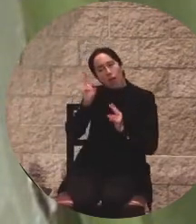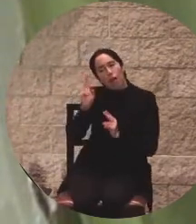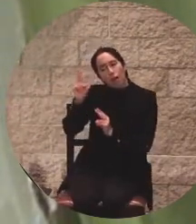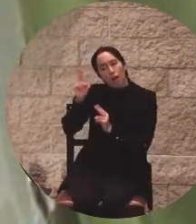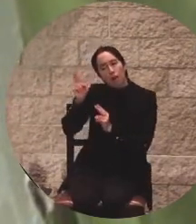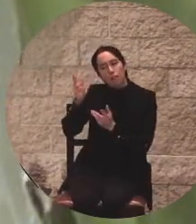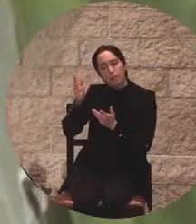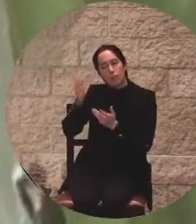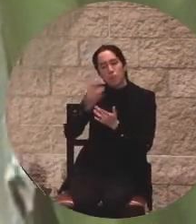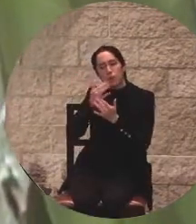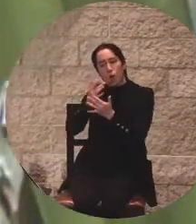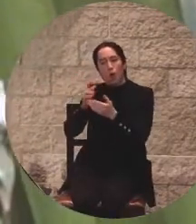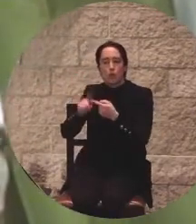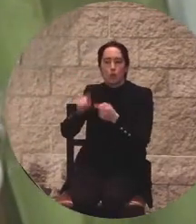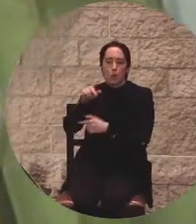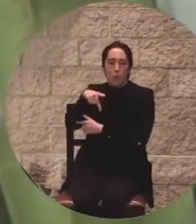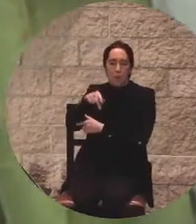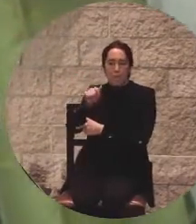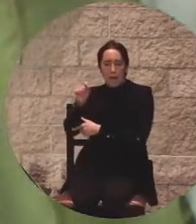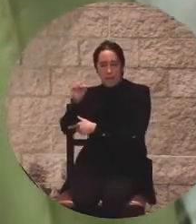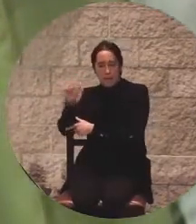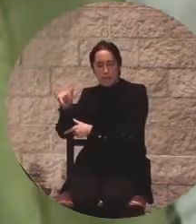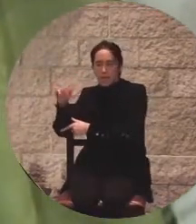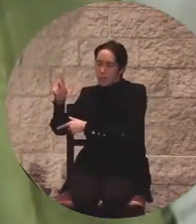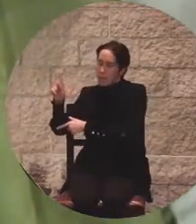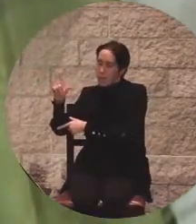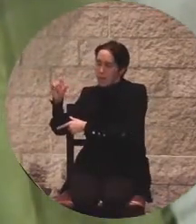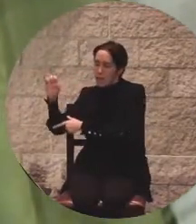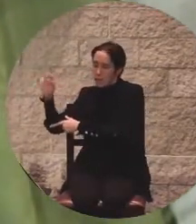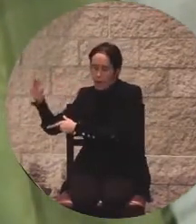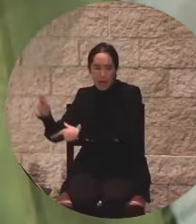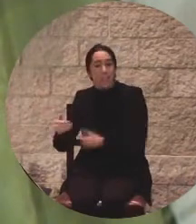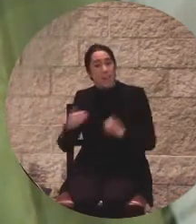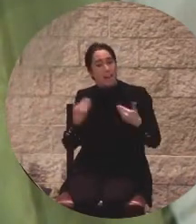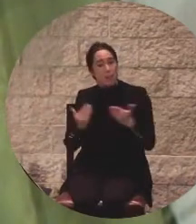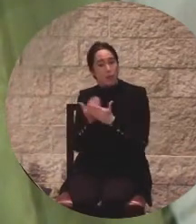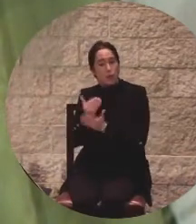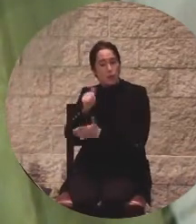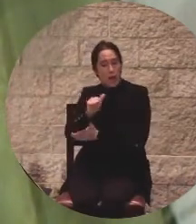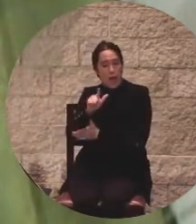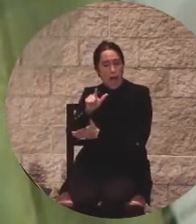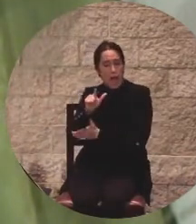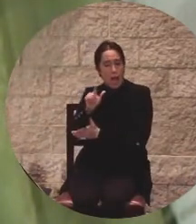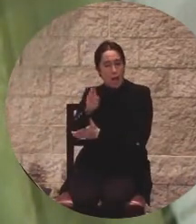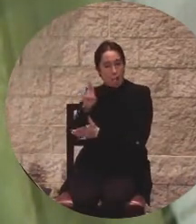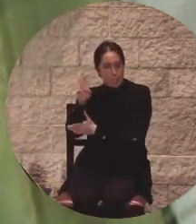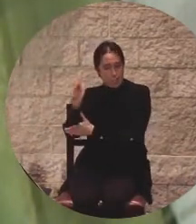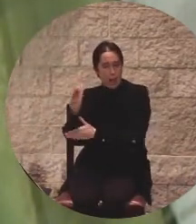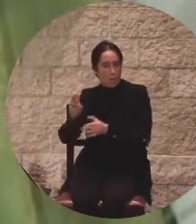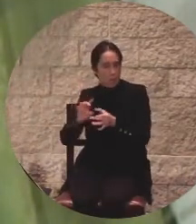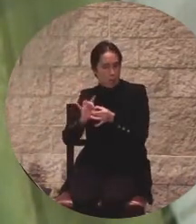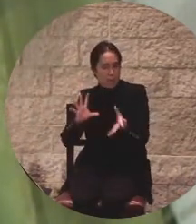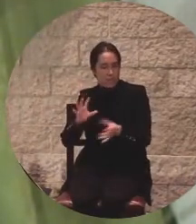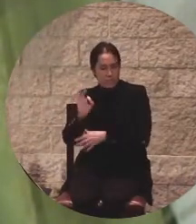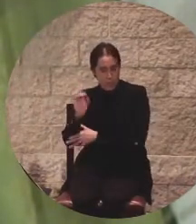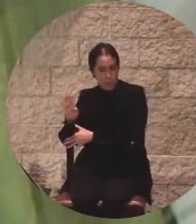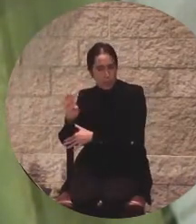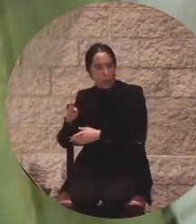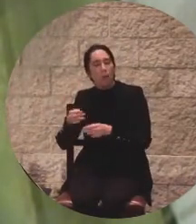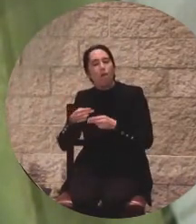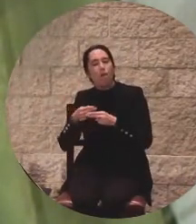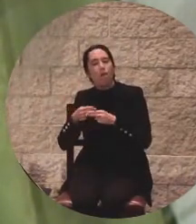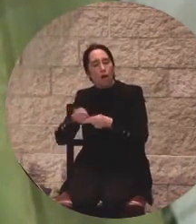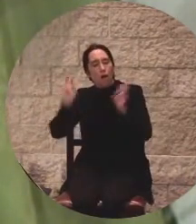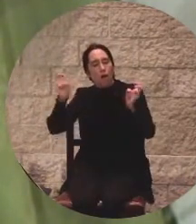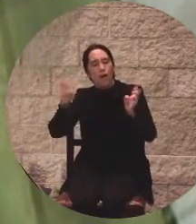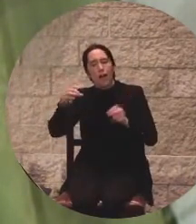performs around town. She's got an album coming out in February called Out of the Dark. And if you've ever heard her, or if you're hearing her